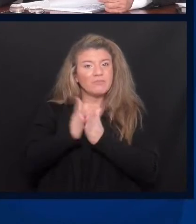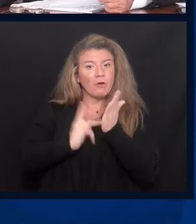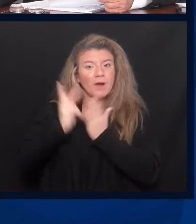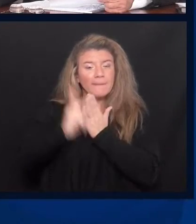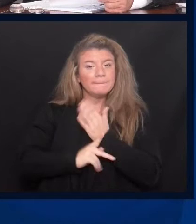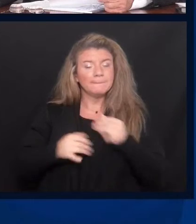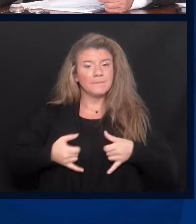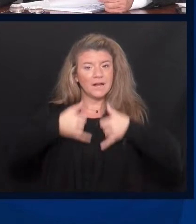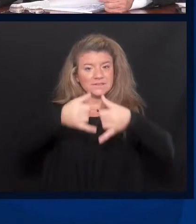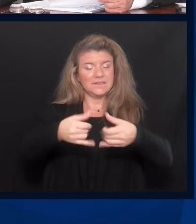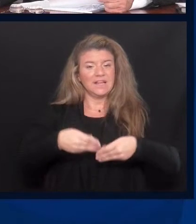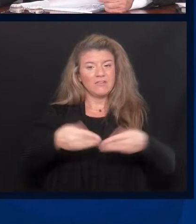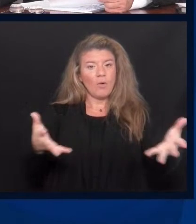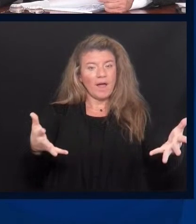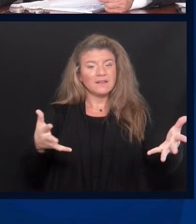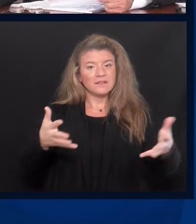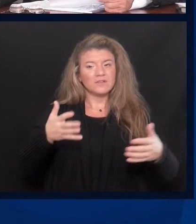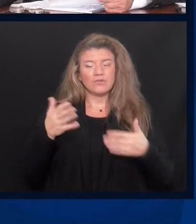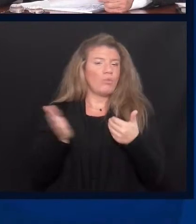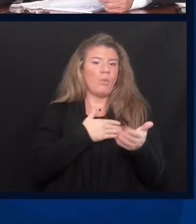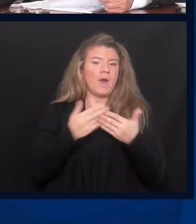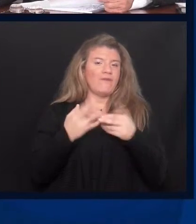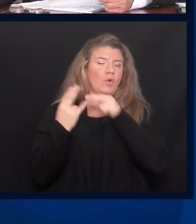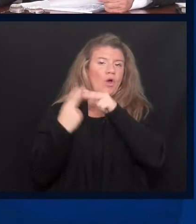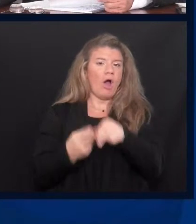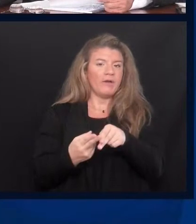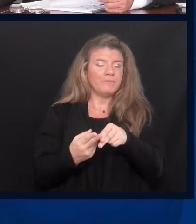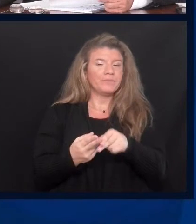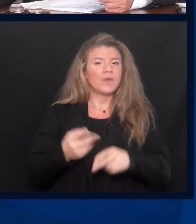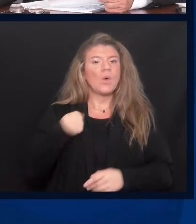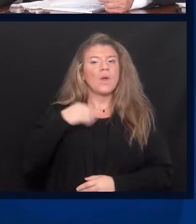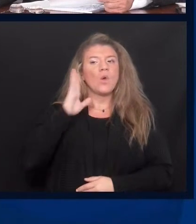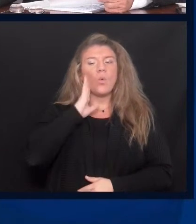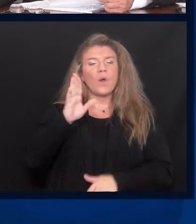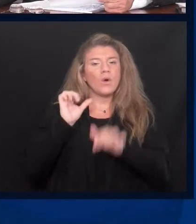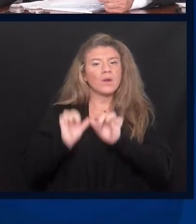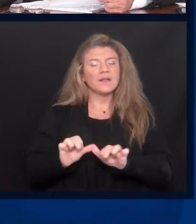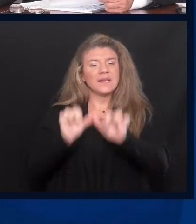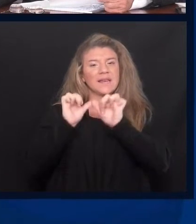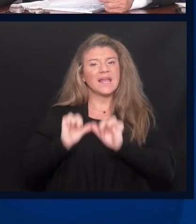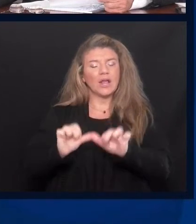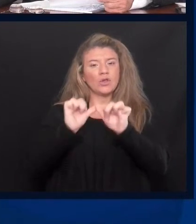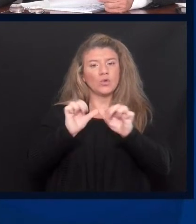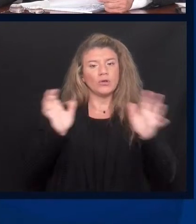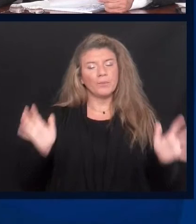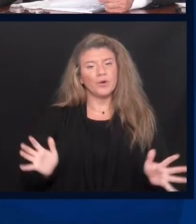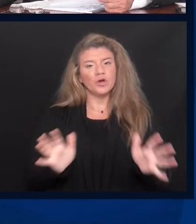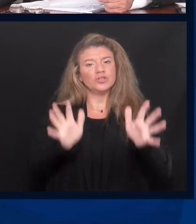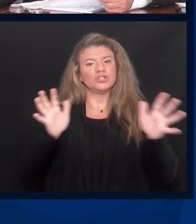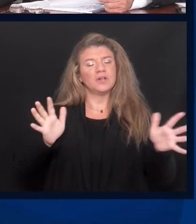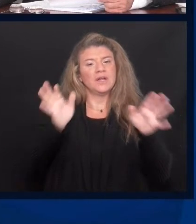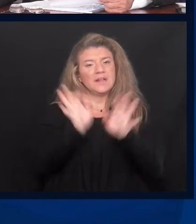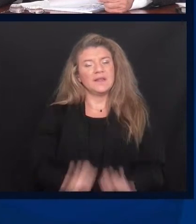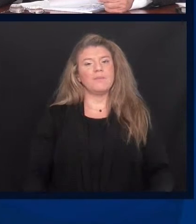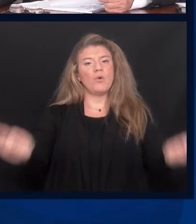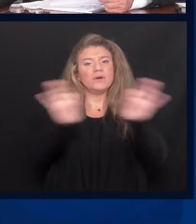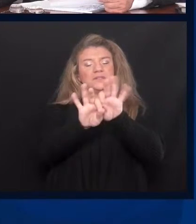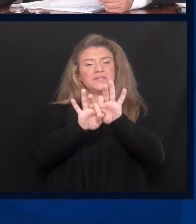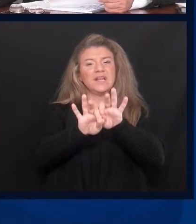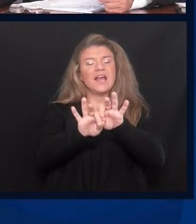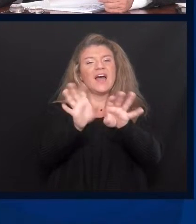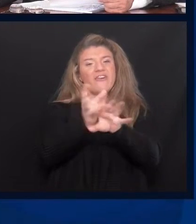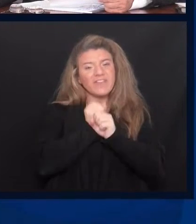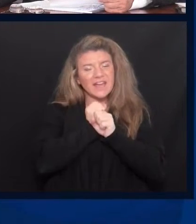prize giveaways or sweepstakes, whatever you want to call it. And we'll continue to push the importance of getting